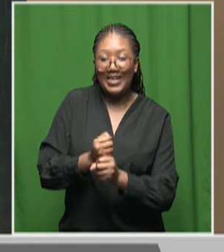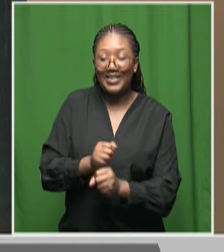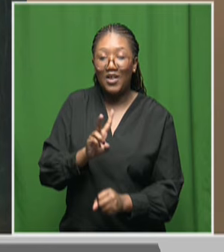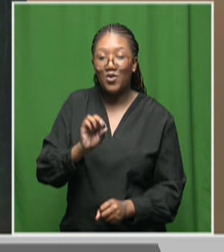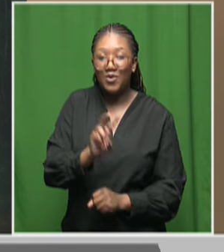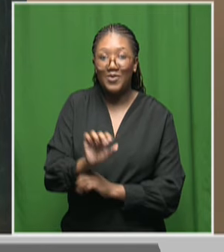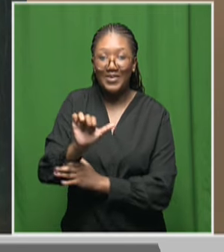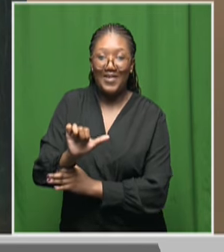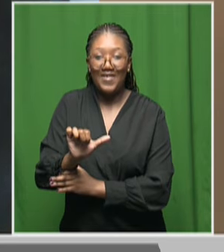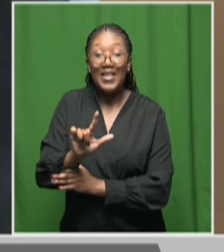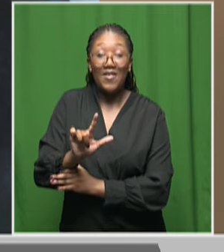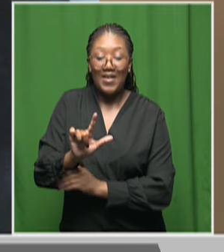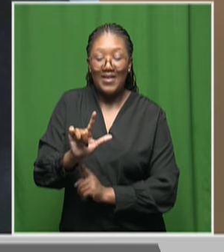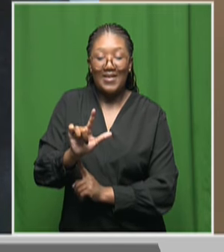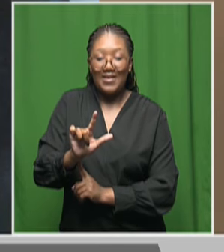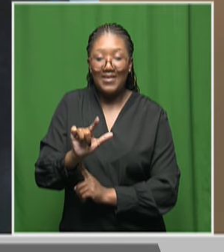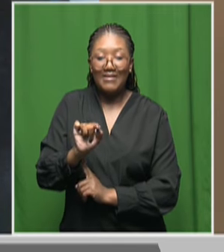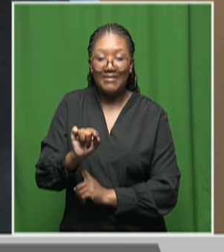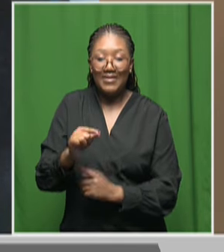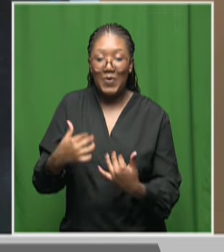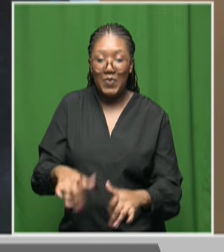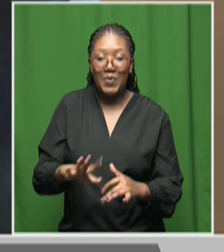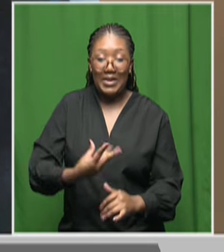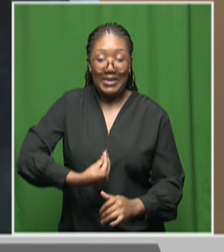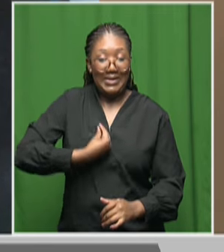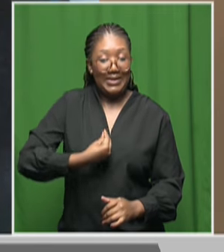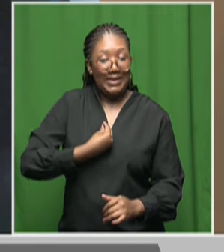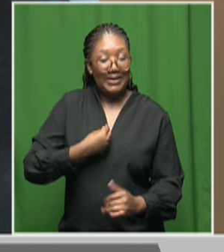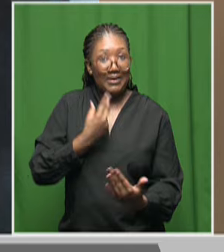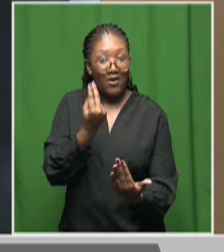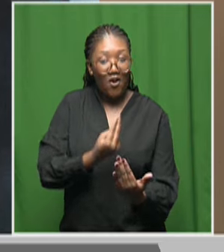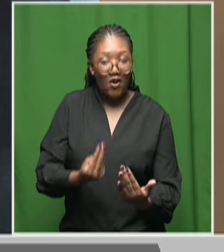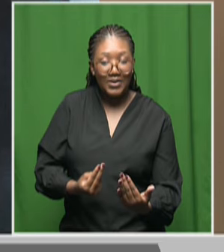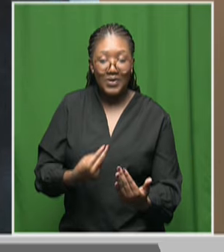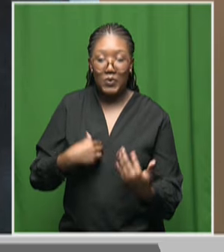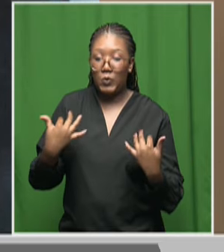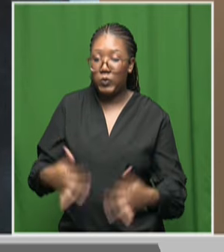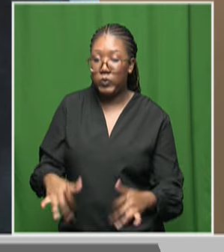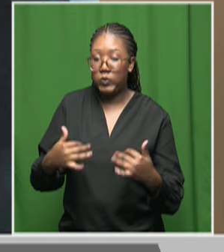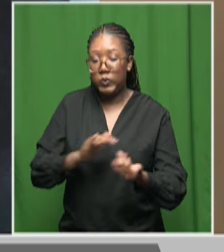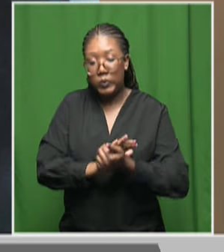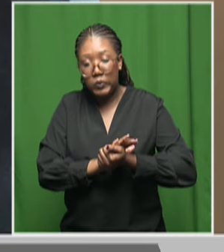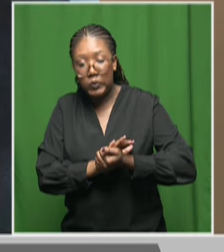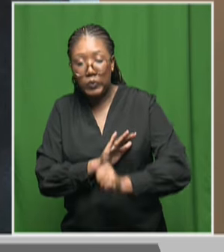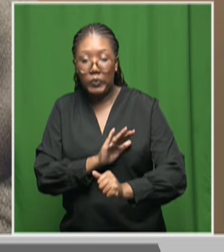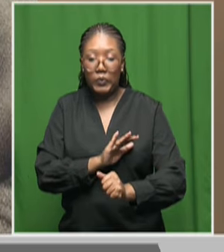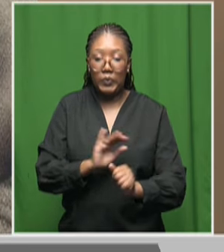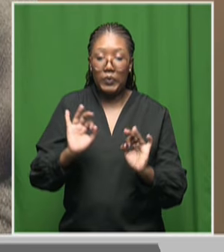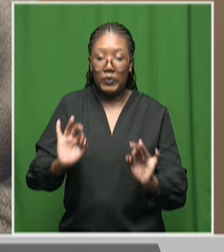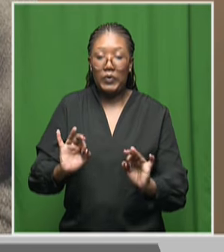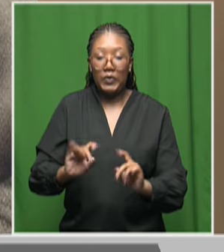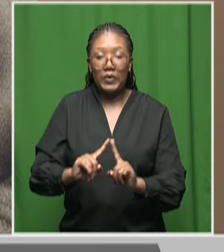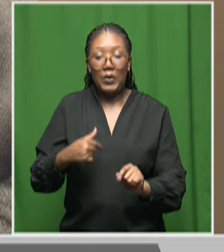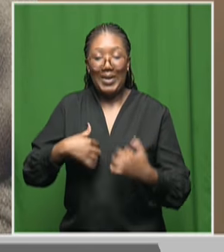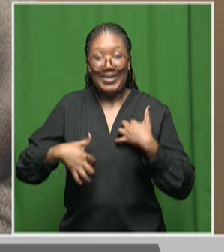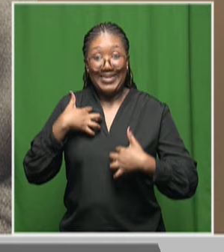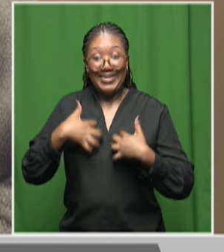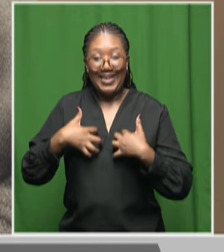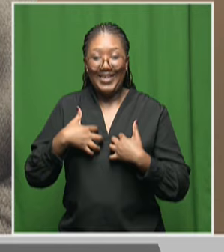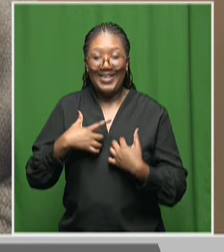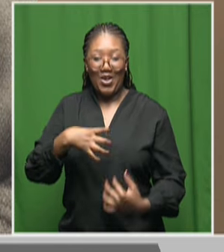great for this young artist. It's a remarkable milestone in his career, and we are very excited to host his solo